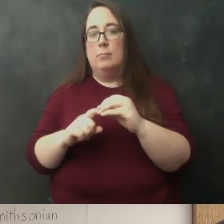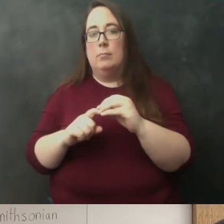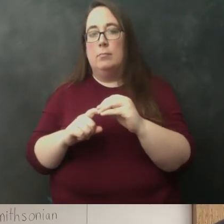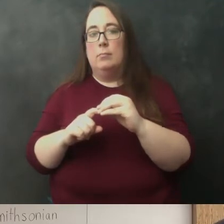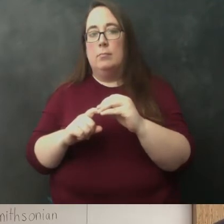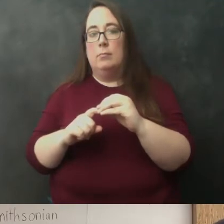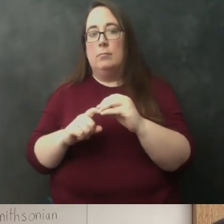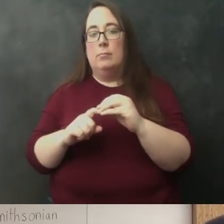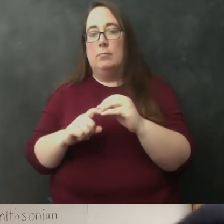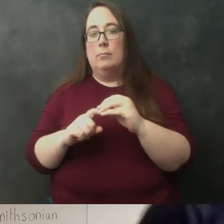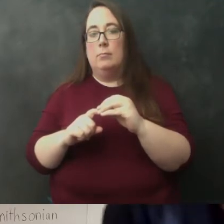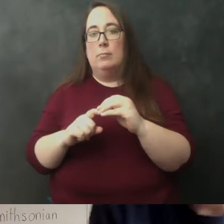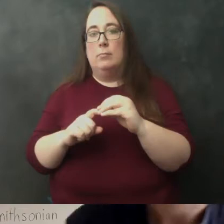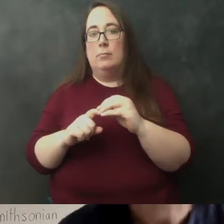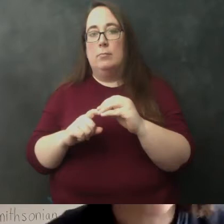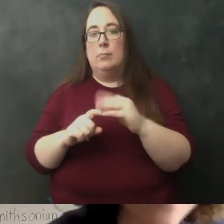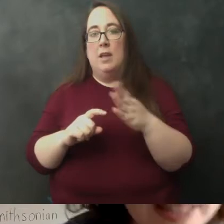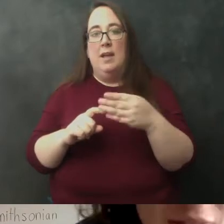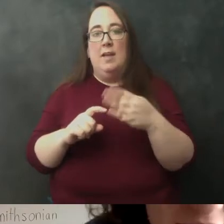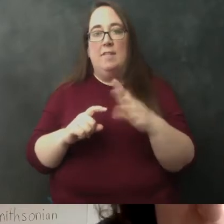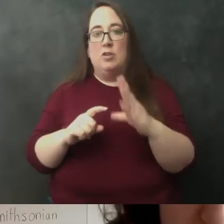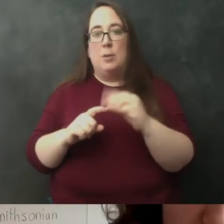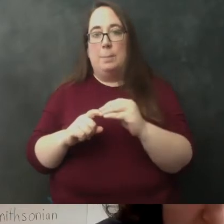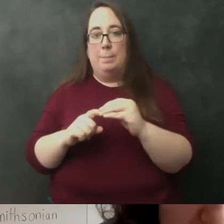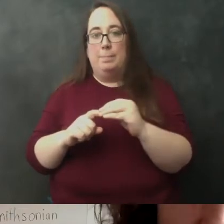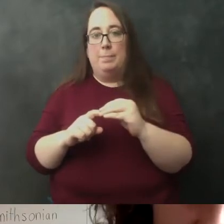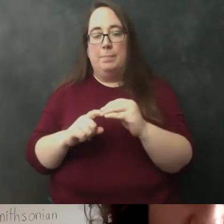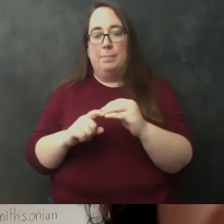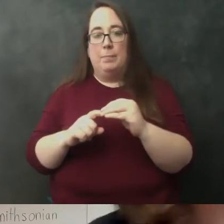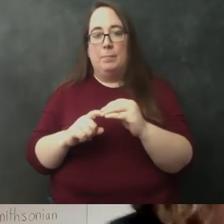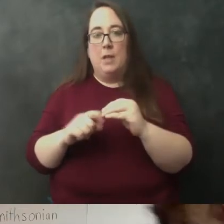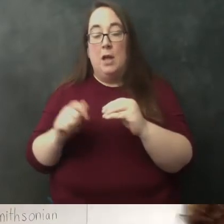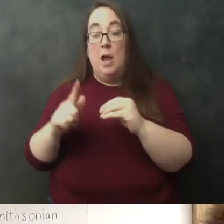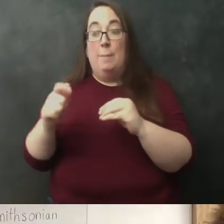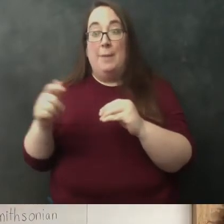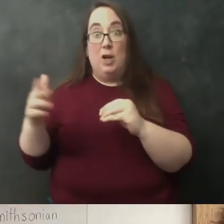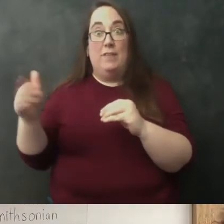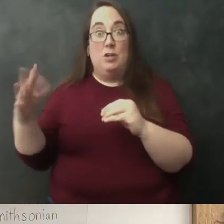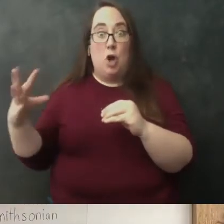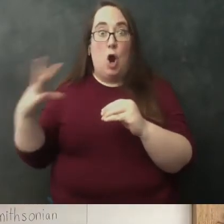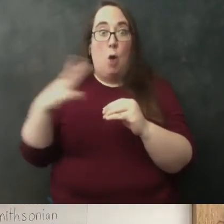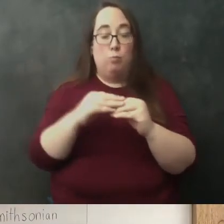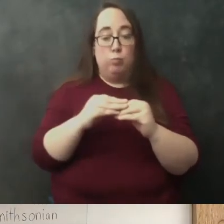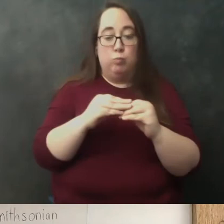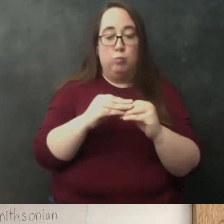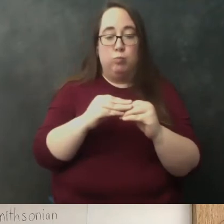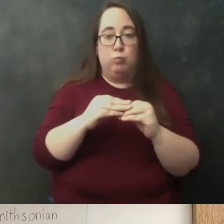people. Fish. Okay, what eats the fish? A bigger fish. A big fish.